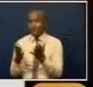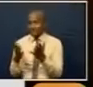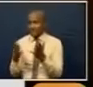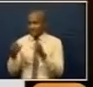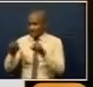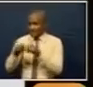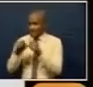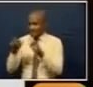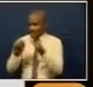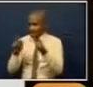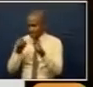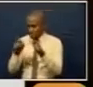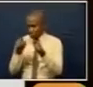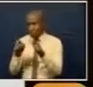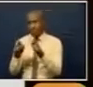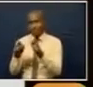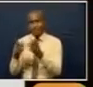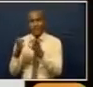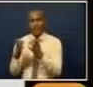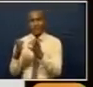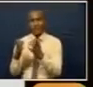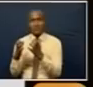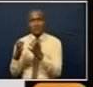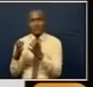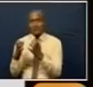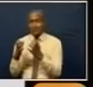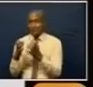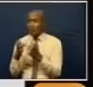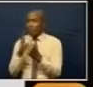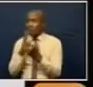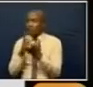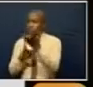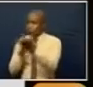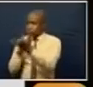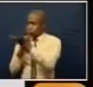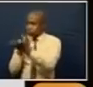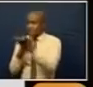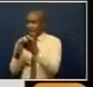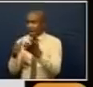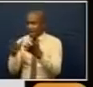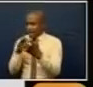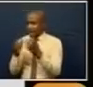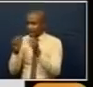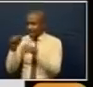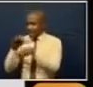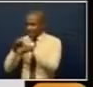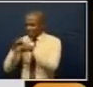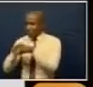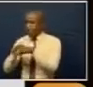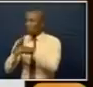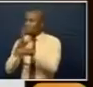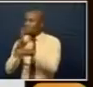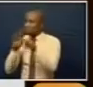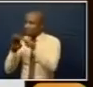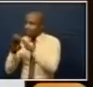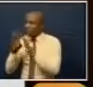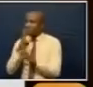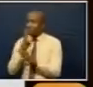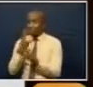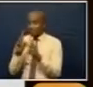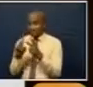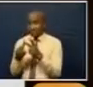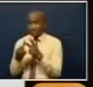in place. You need fire engines in a place where they can easily be able to get water and get access into those places. But number two,